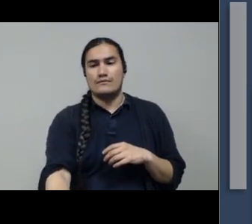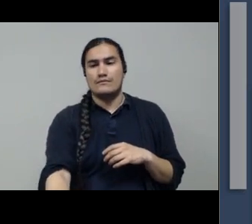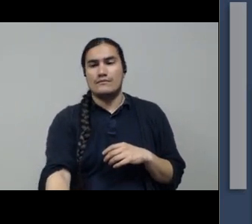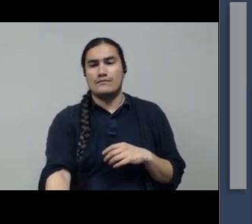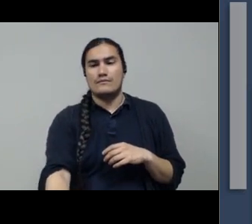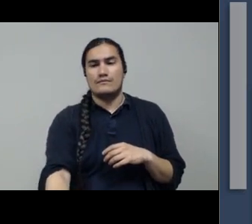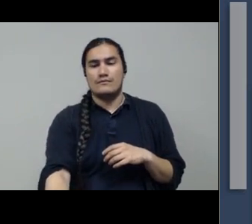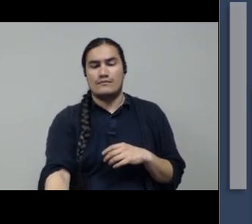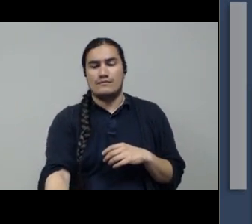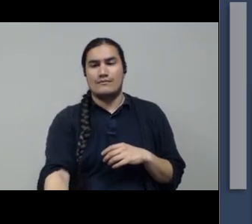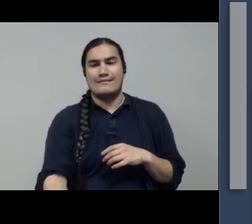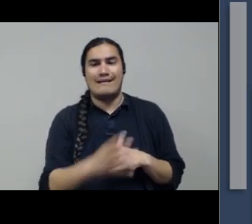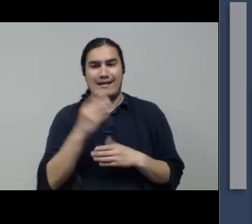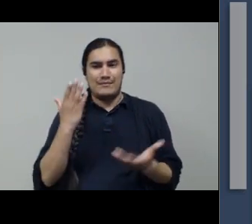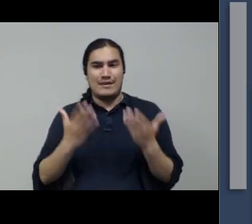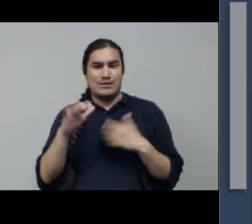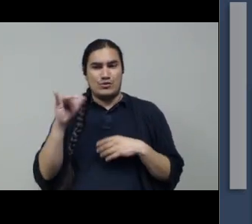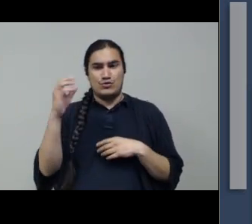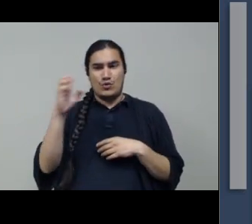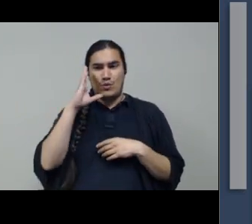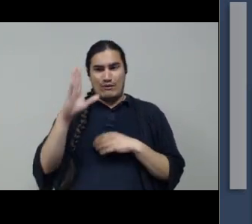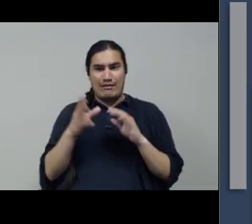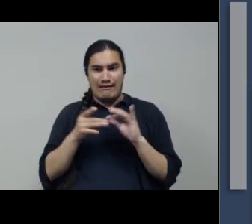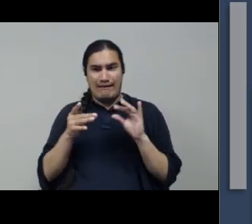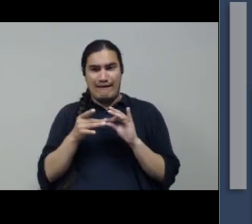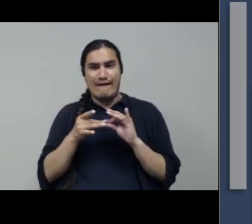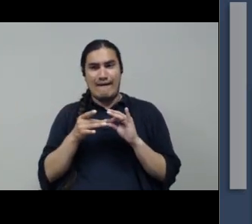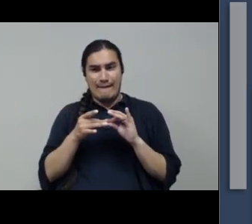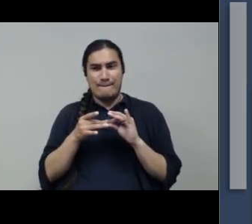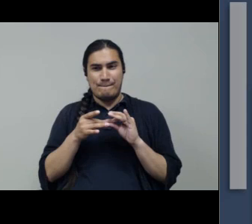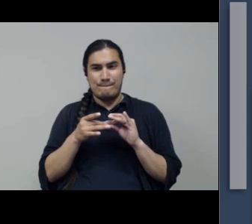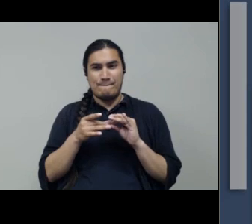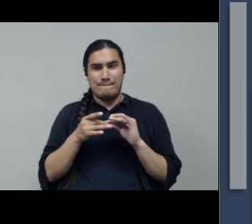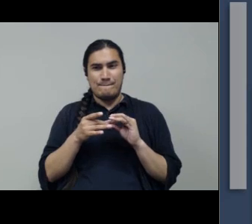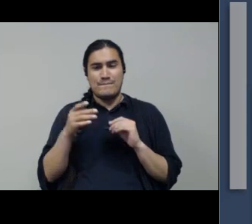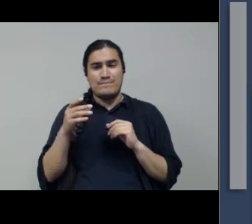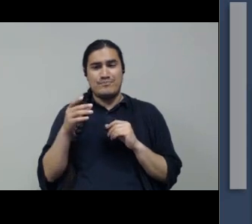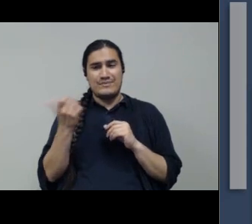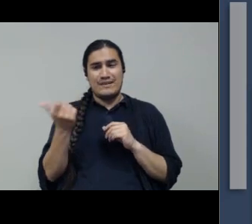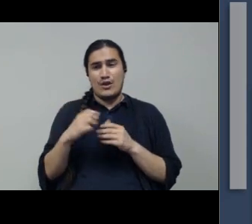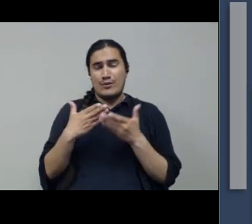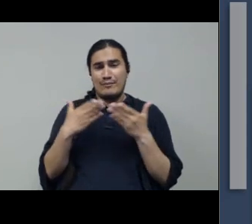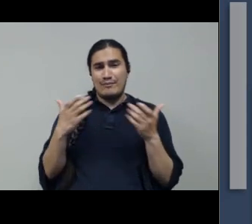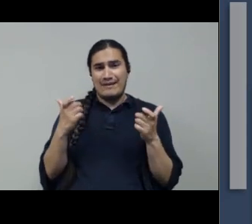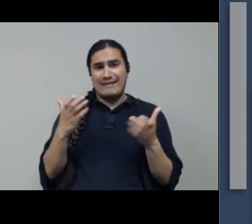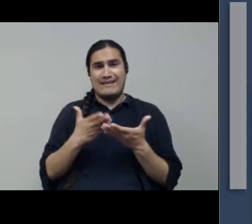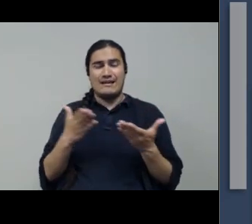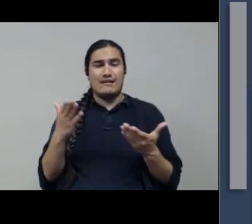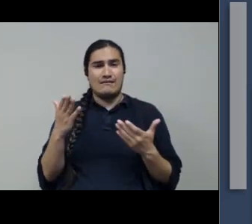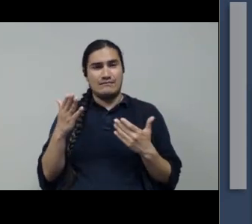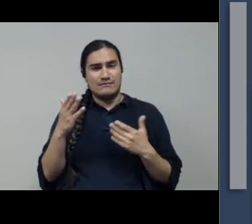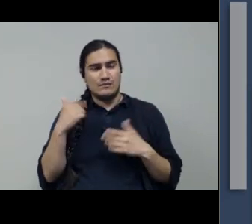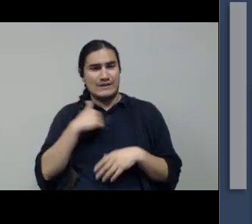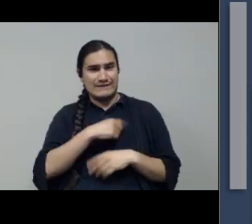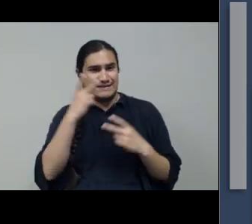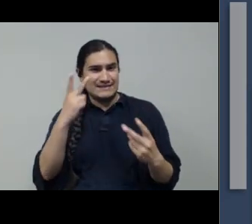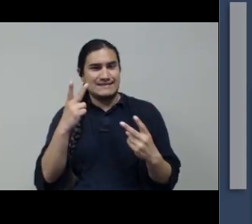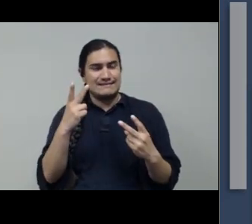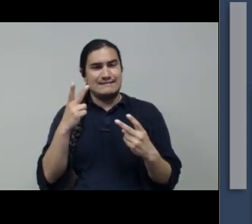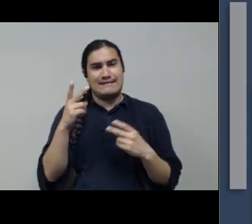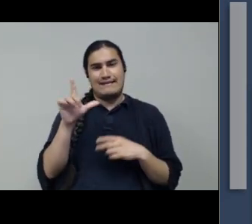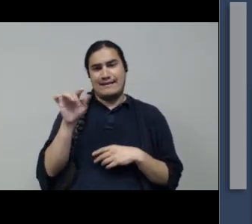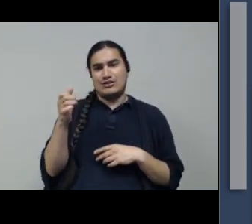and maybe Joe will chime in, because I know the Air Quality Management District, the other big thing and phenomena that we've seen, and there's been